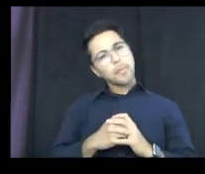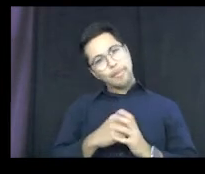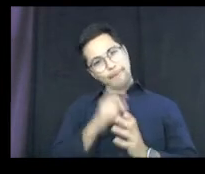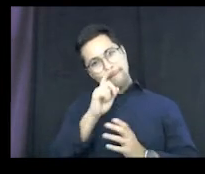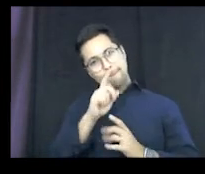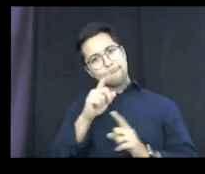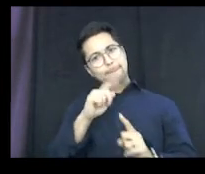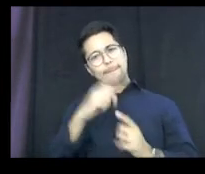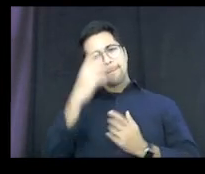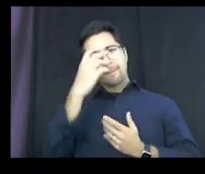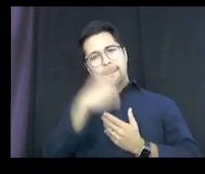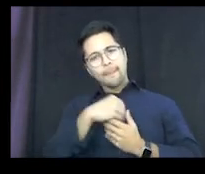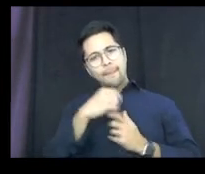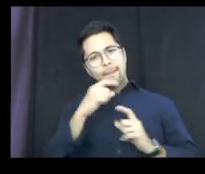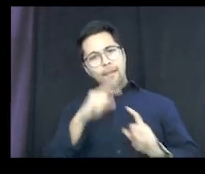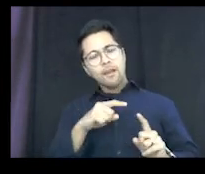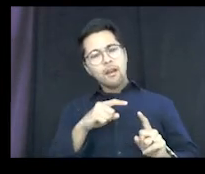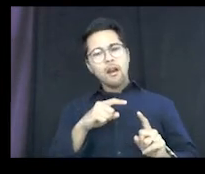a culture that